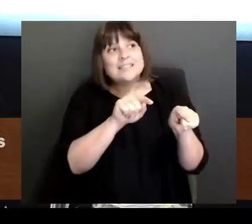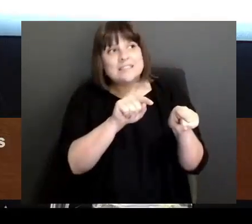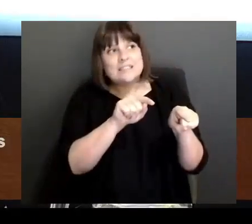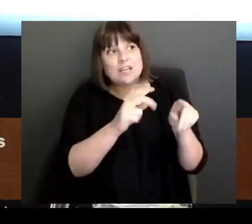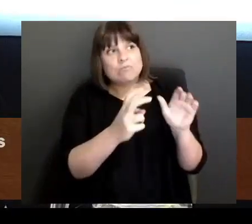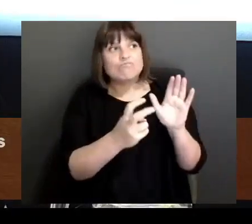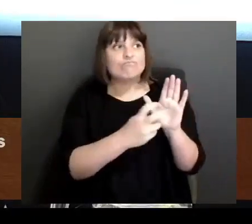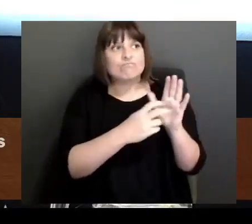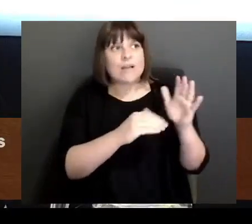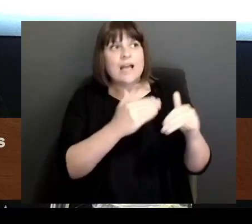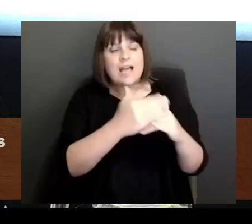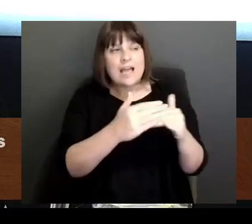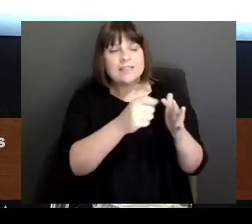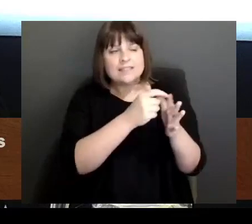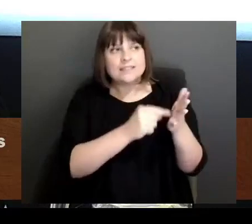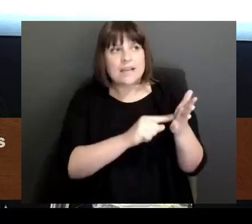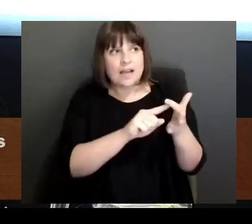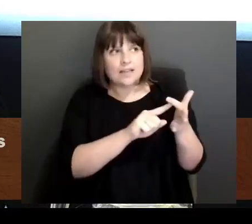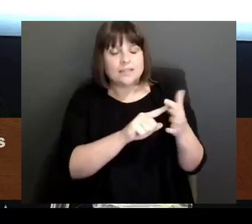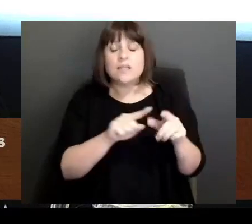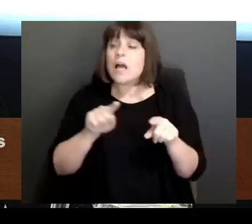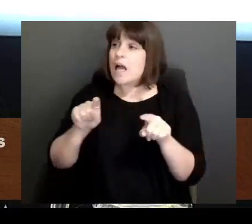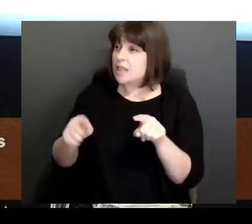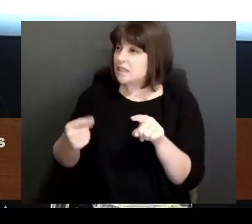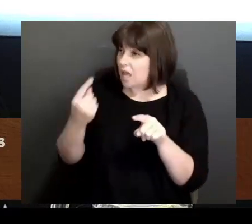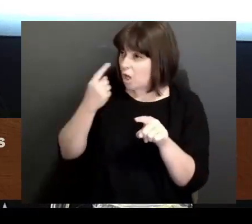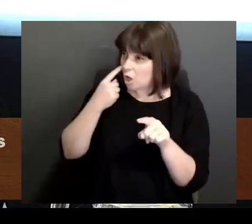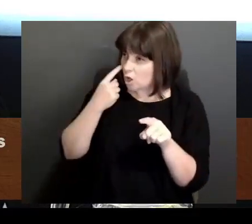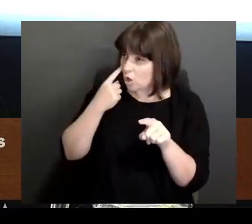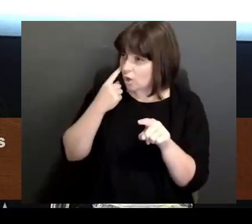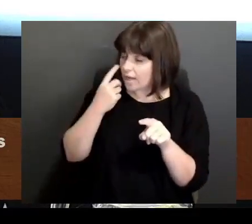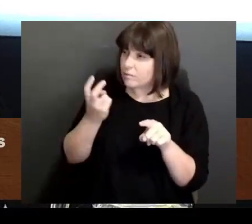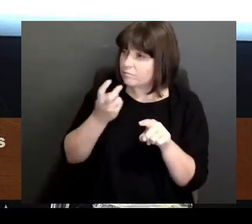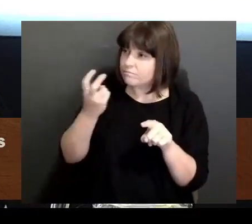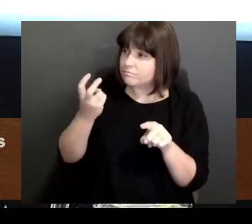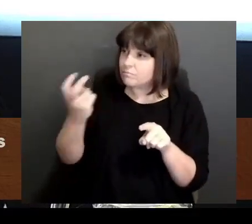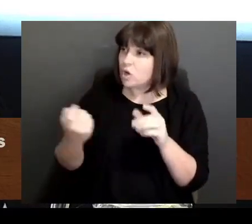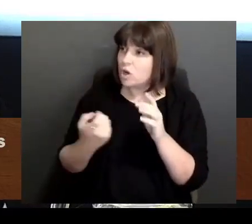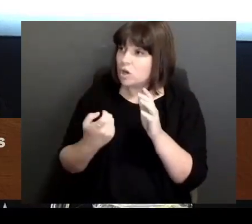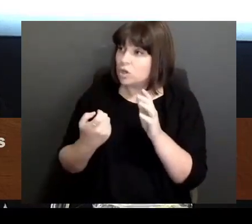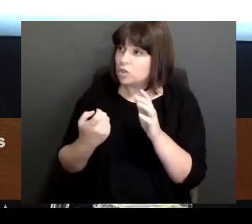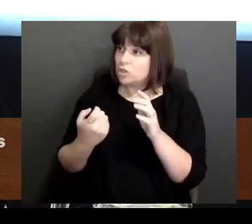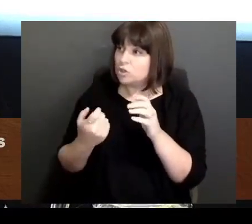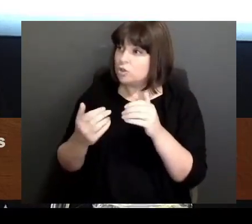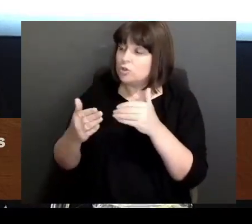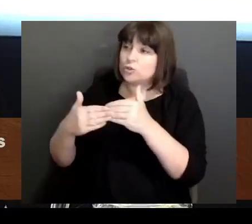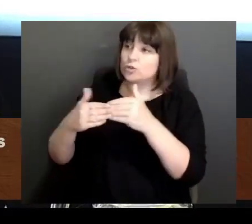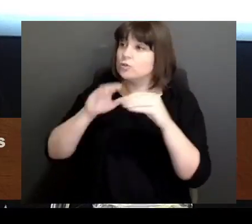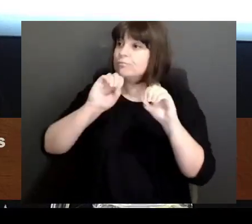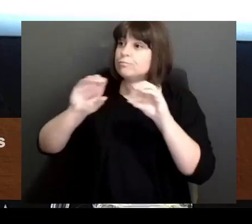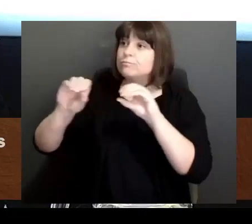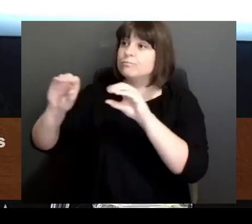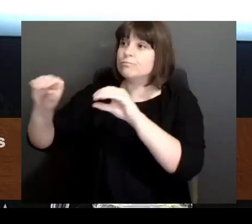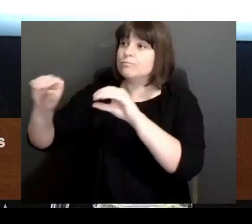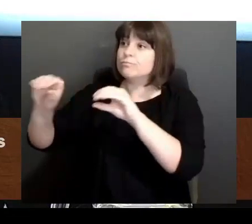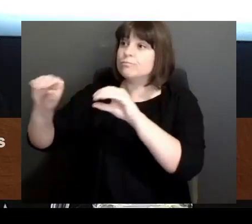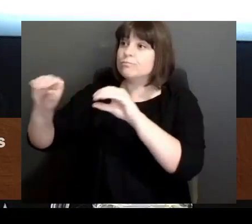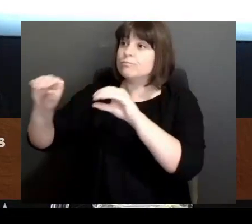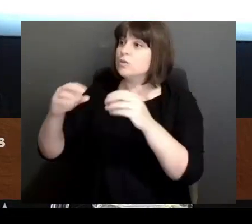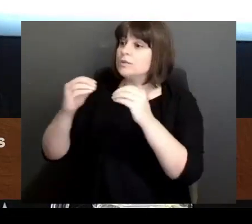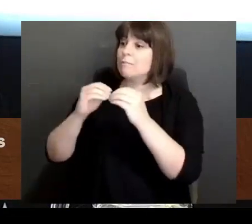that's correct. And they're currently exploring options to retrofit that plant to run on biomass. That's what they